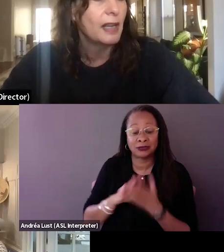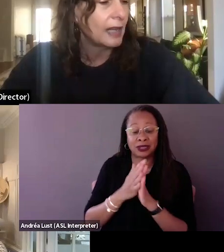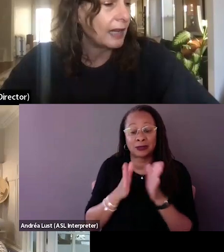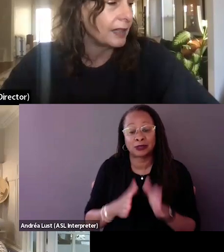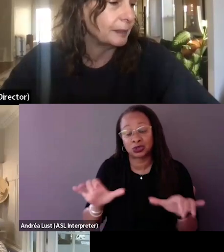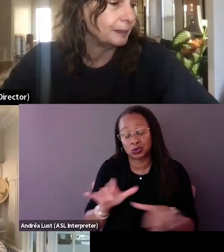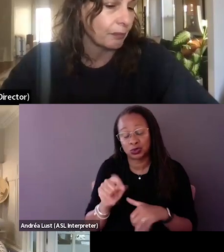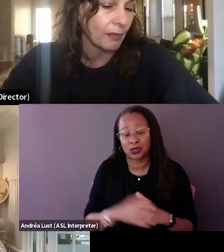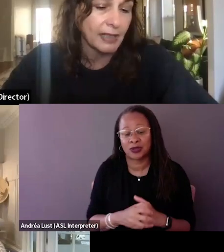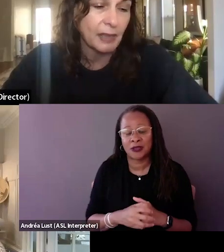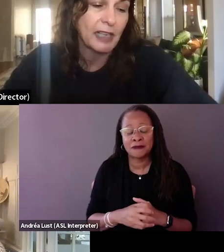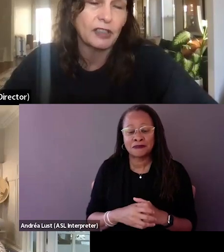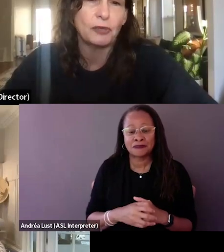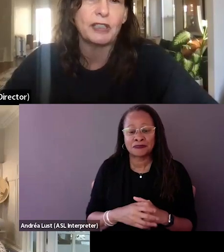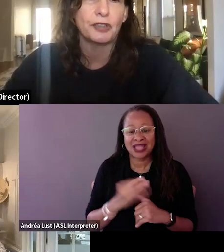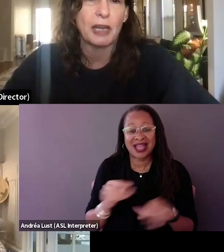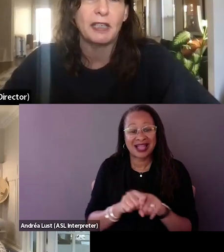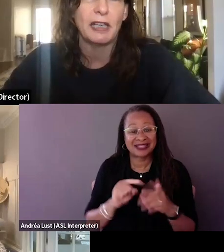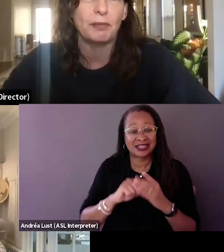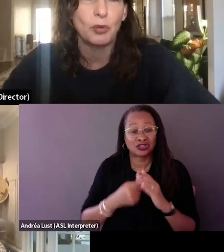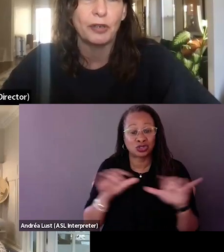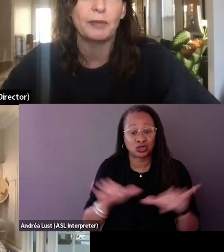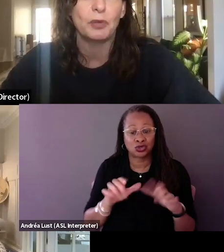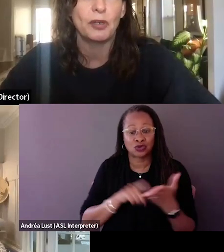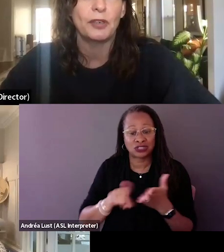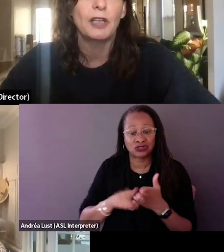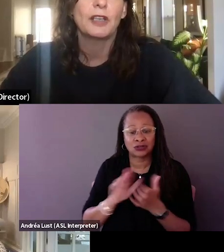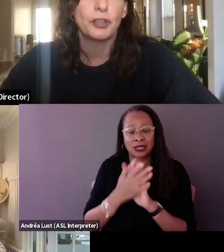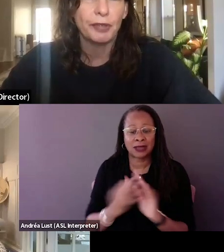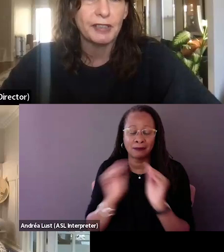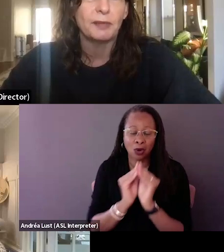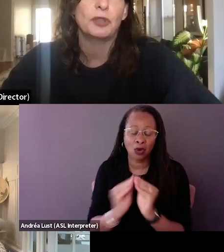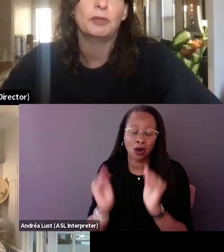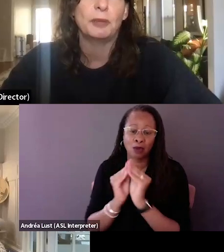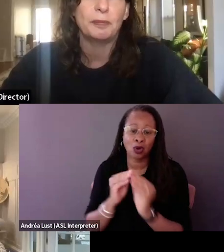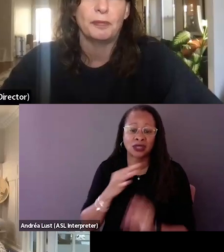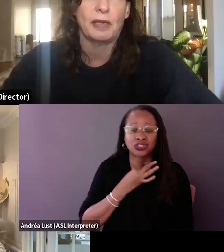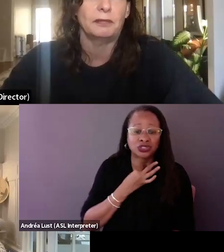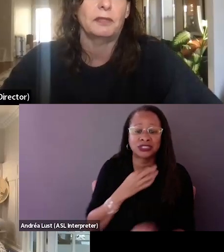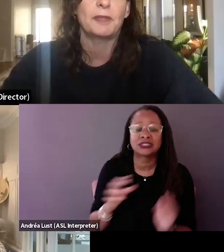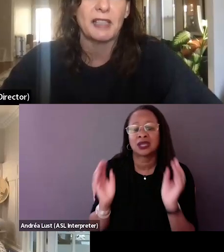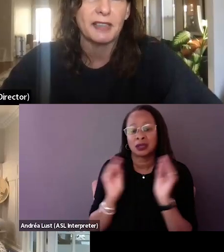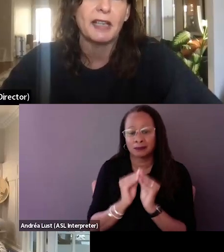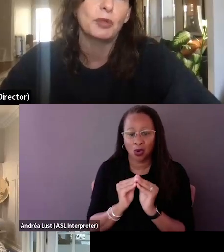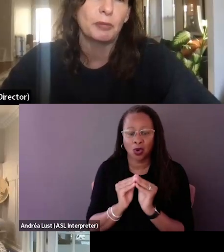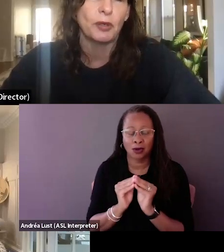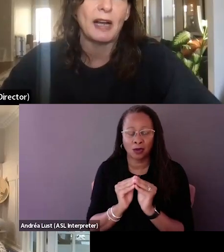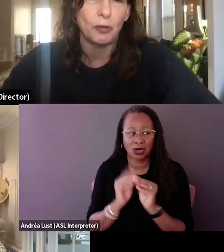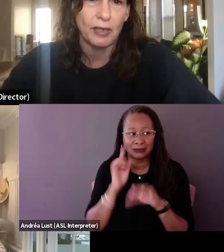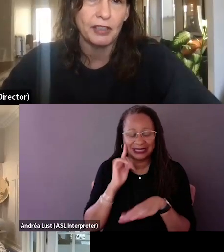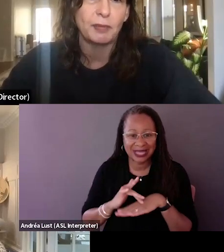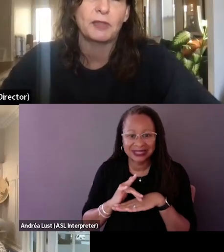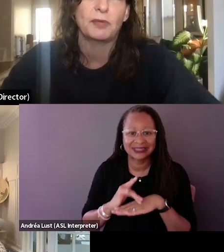this. And as I began to do research, I became more and more curious and more obsessed and